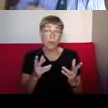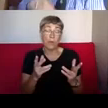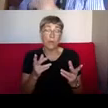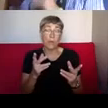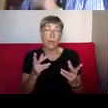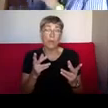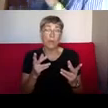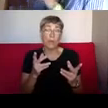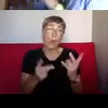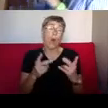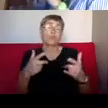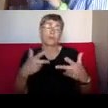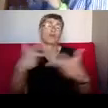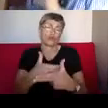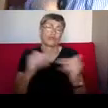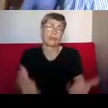Thank you very much, John.